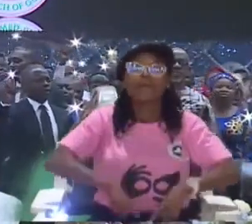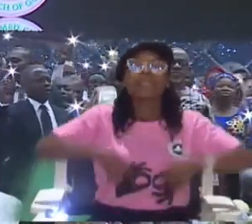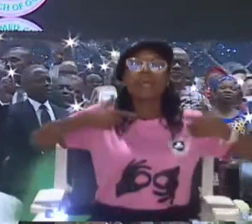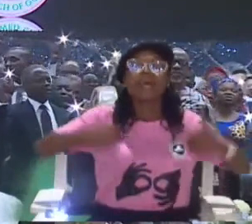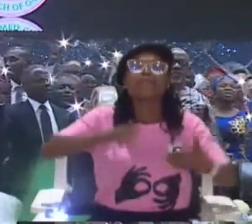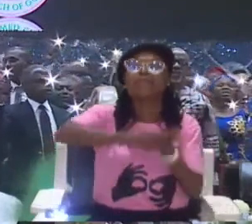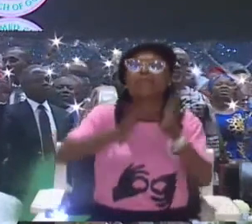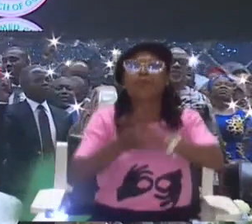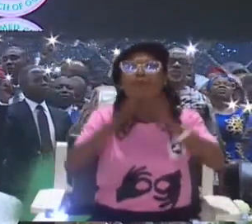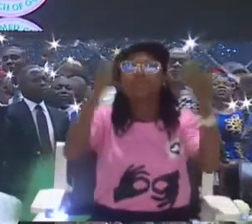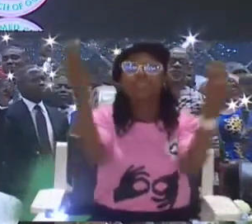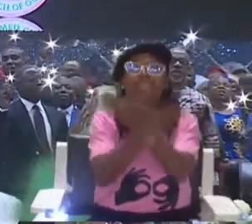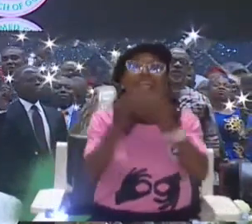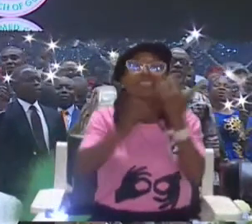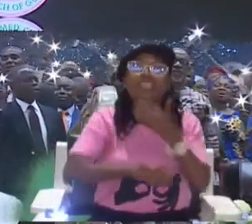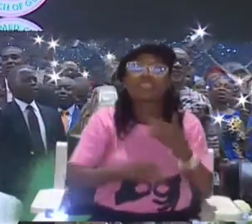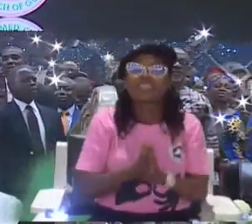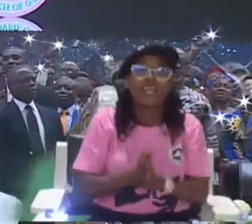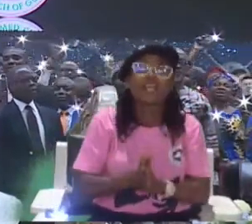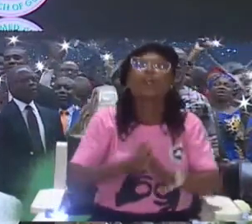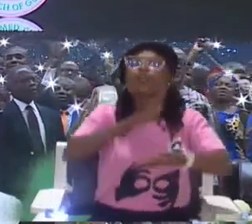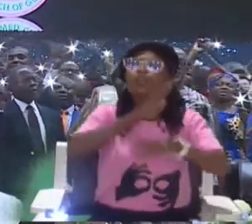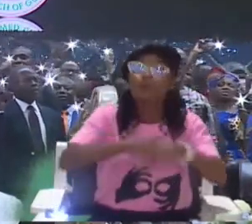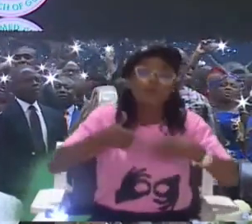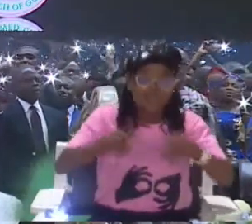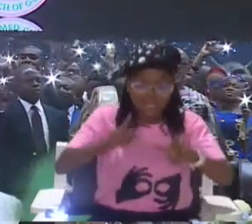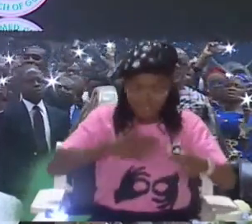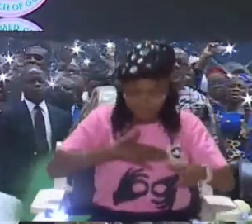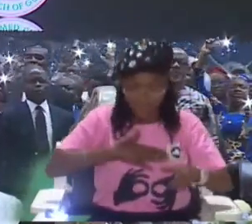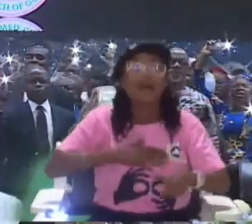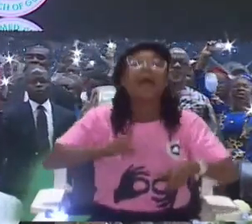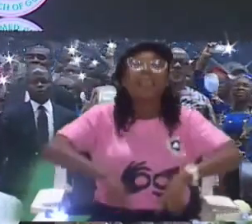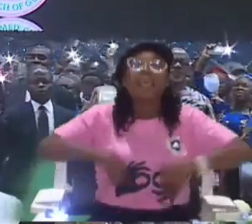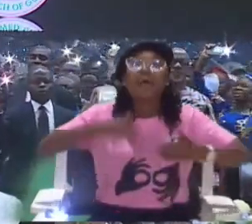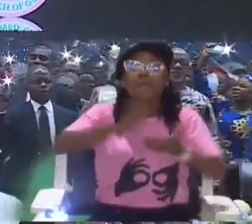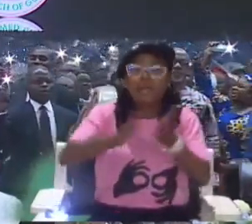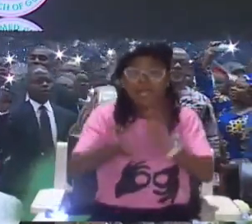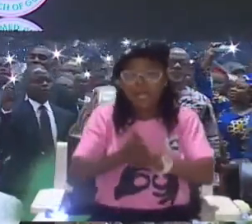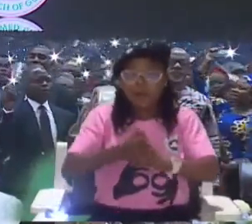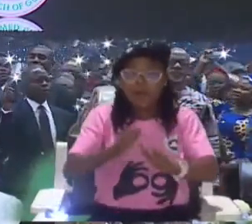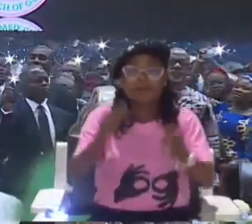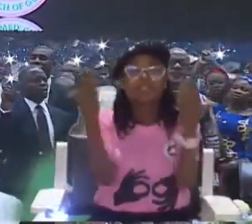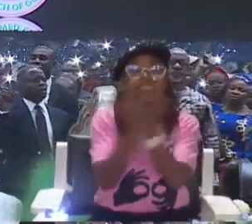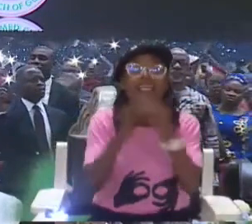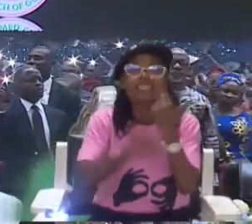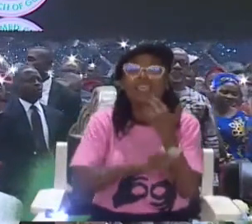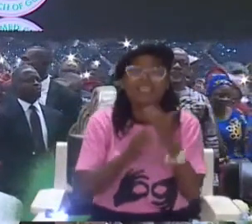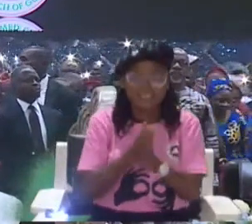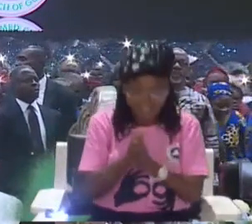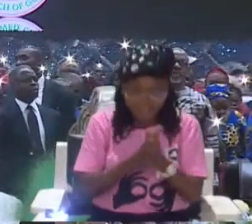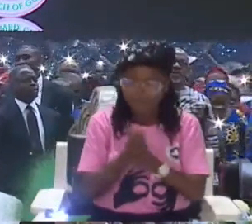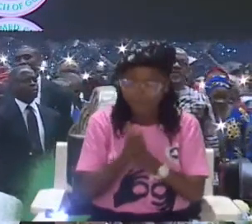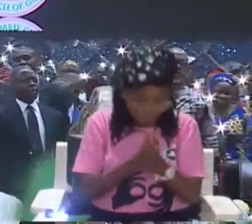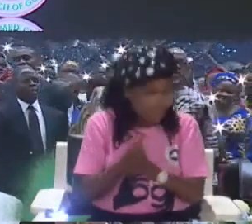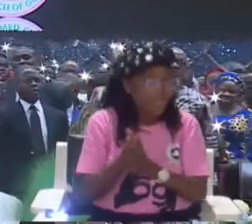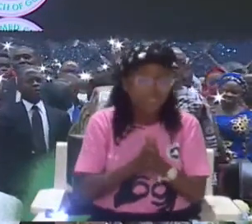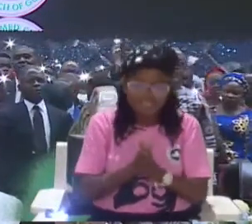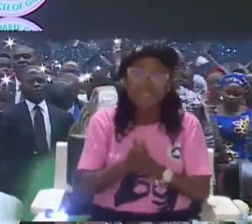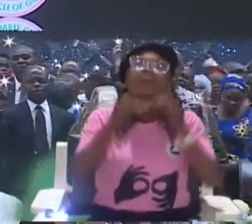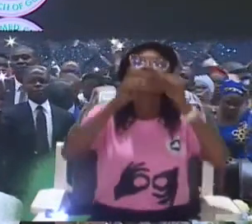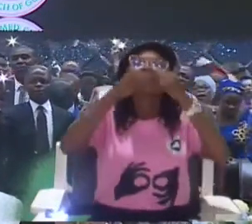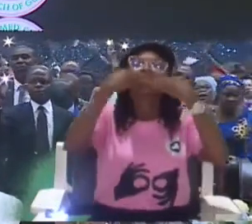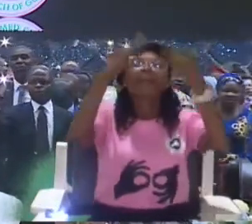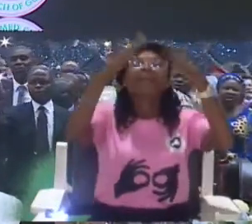darkness. Don't let my light become darkness. Thank you,